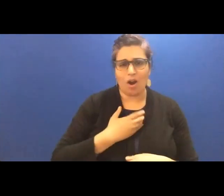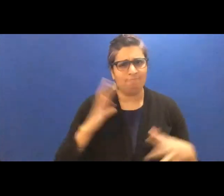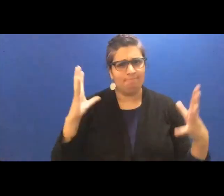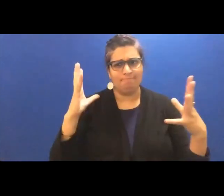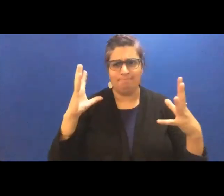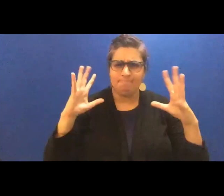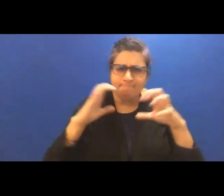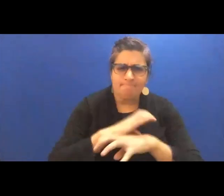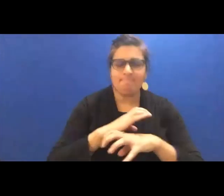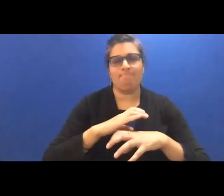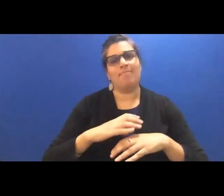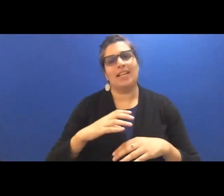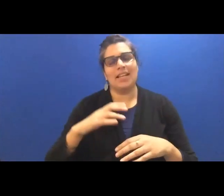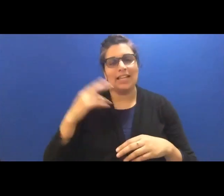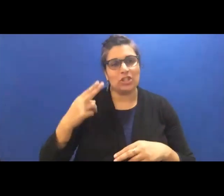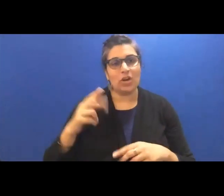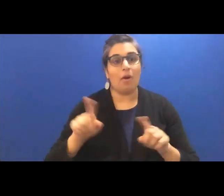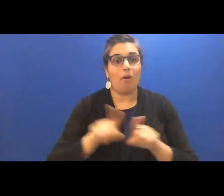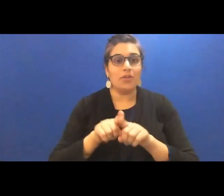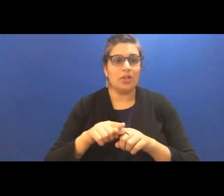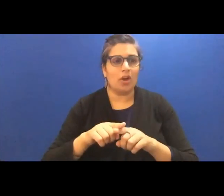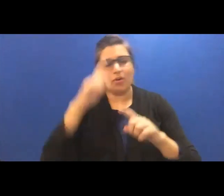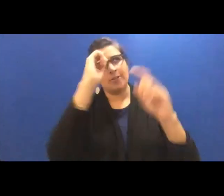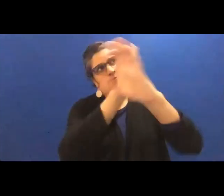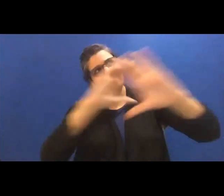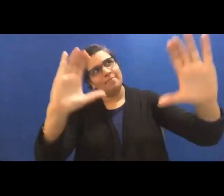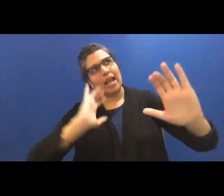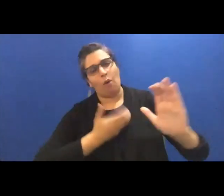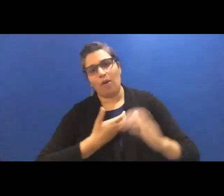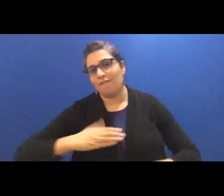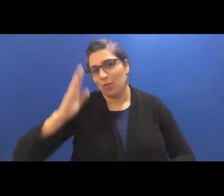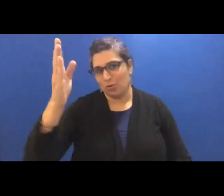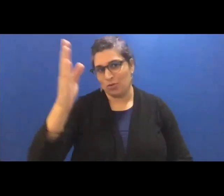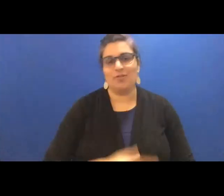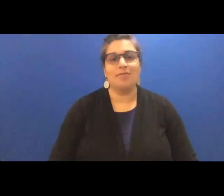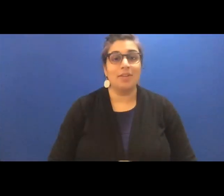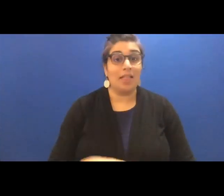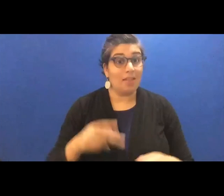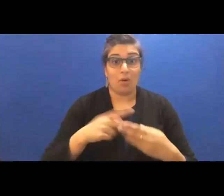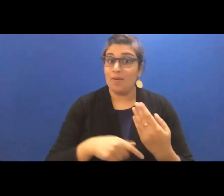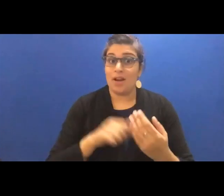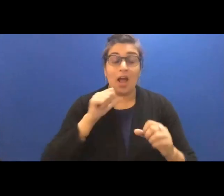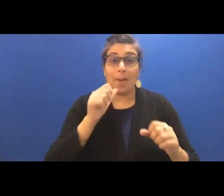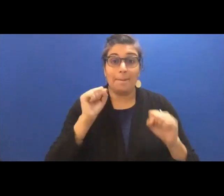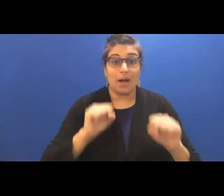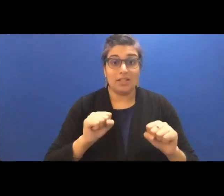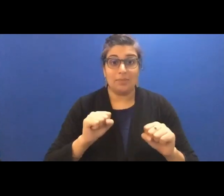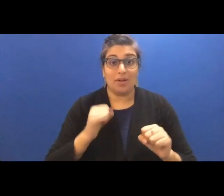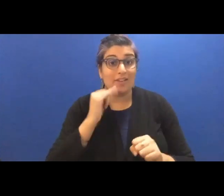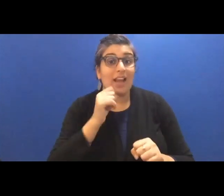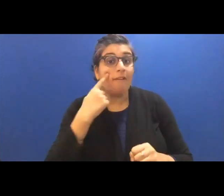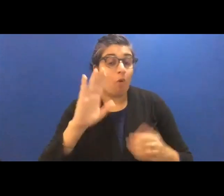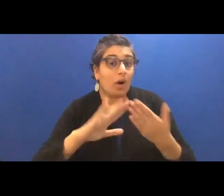history, but also as a resounding call to envision our future. Programs like this wouldn't be possible without the support of our community.